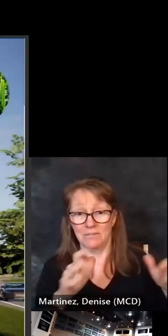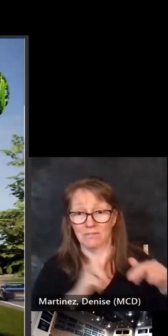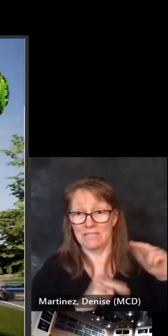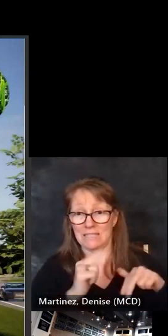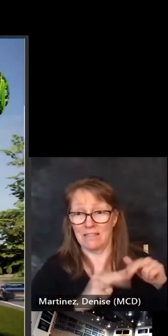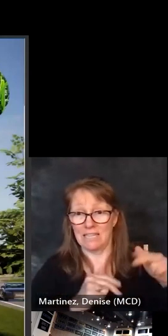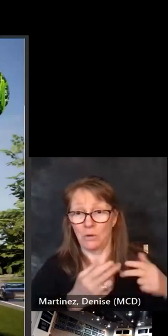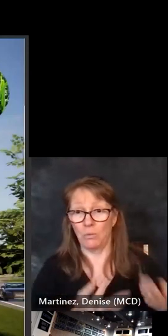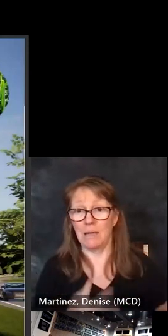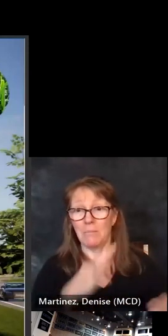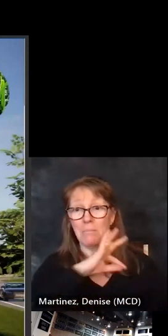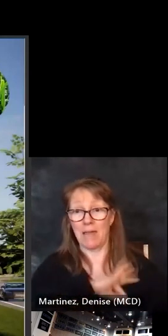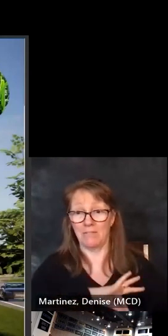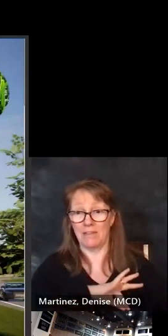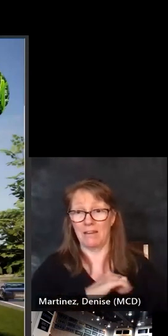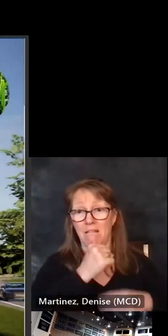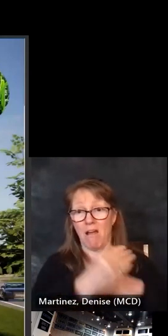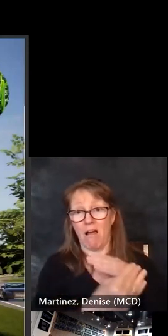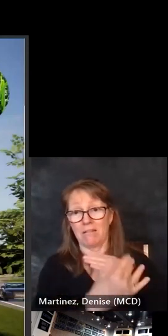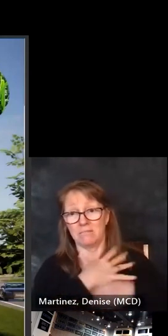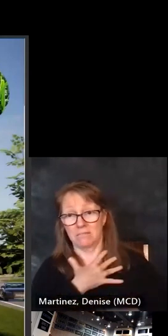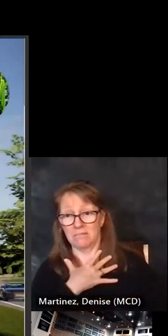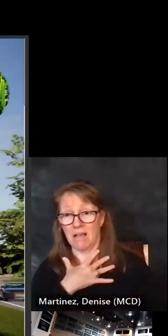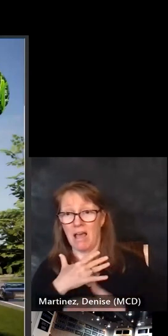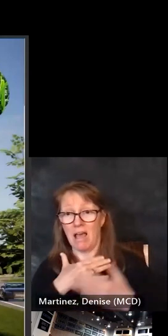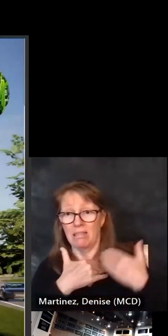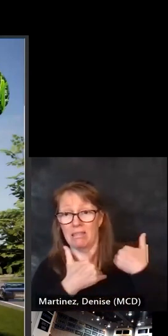And please